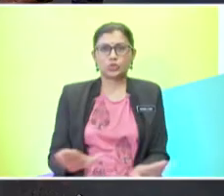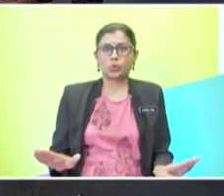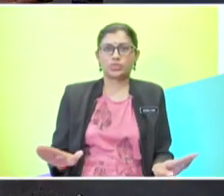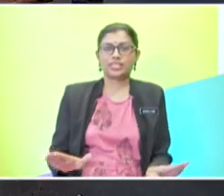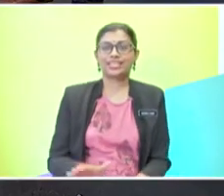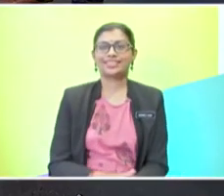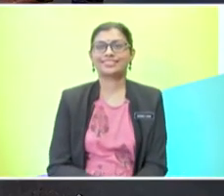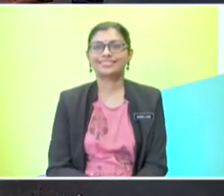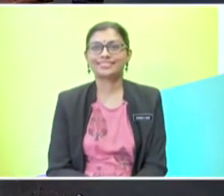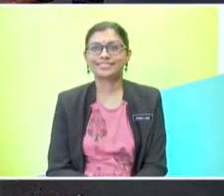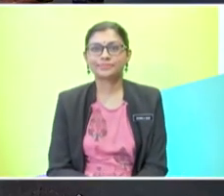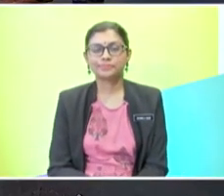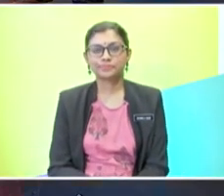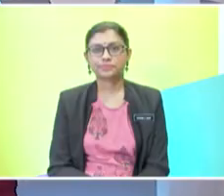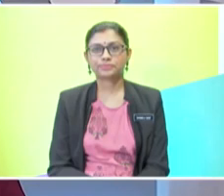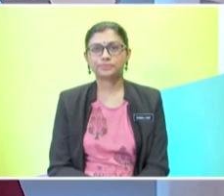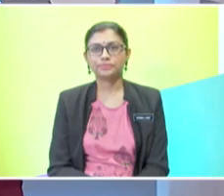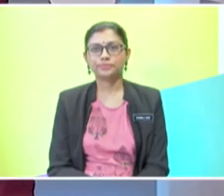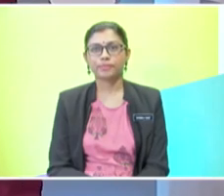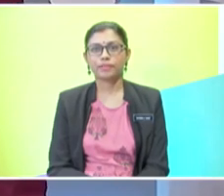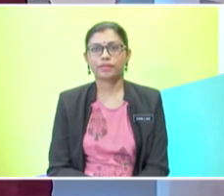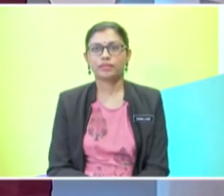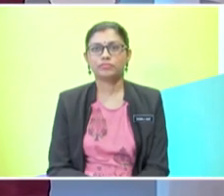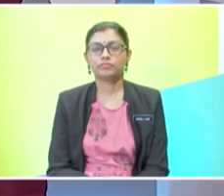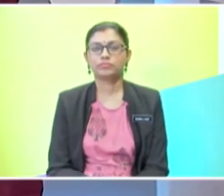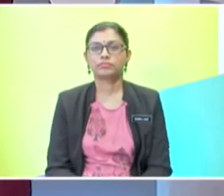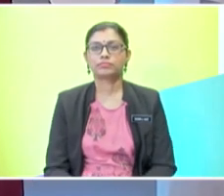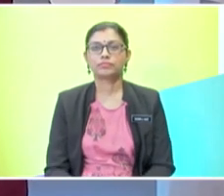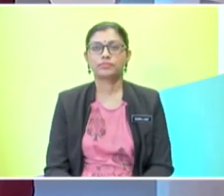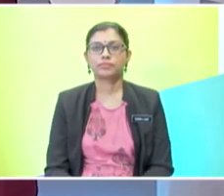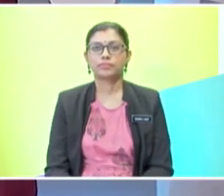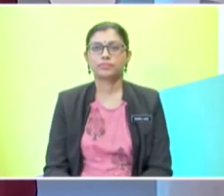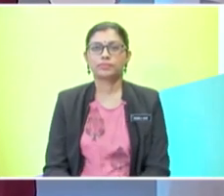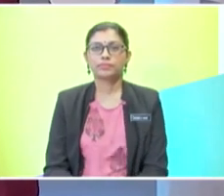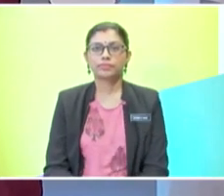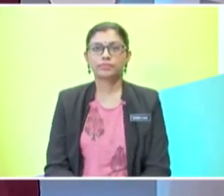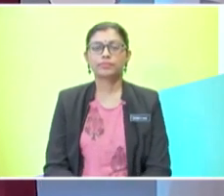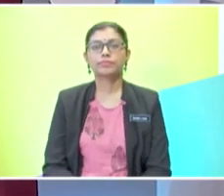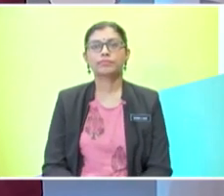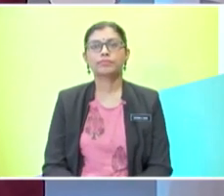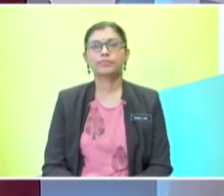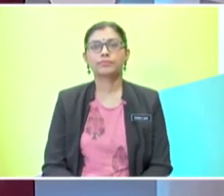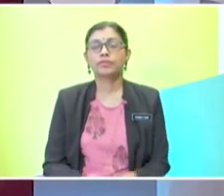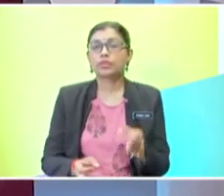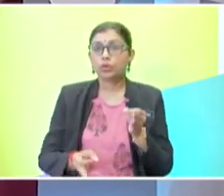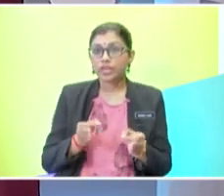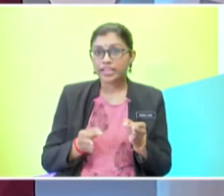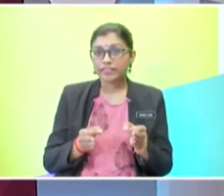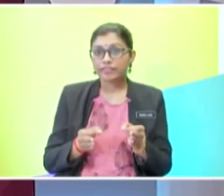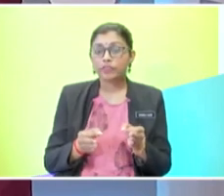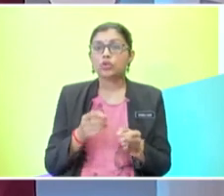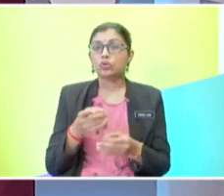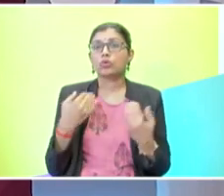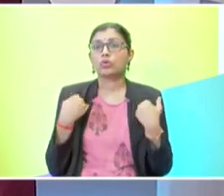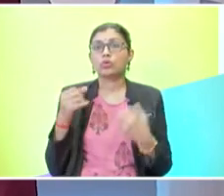Yes. Now, kids, if someone asks you a question like, do you like fried rice, and you happen